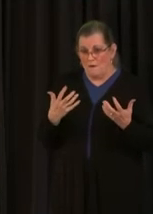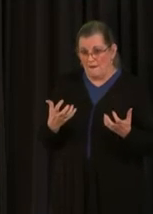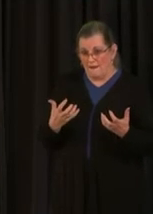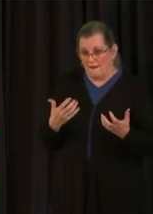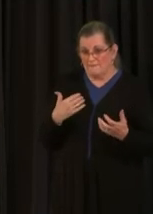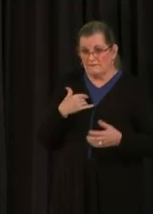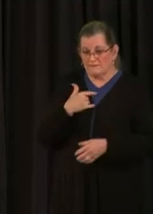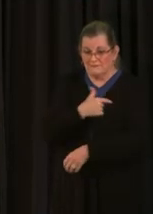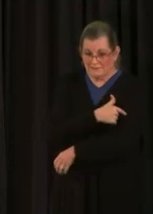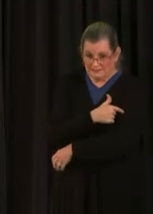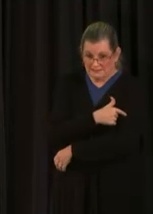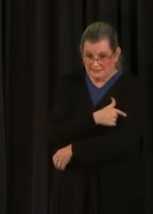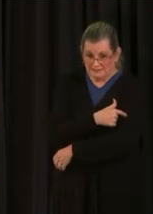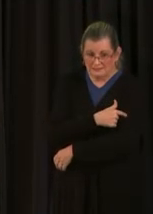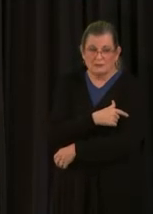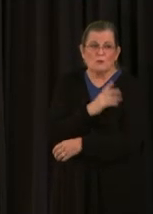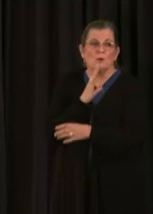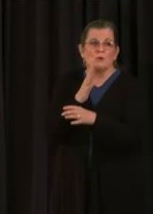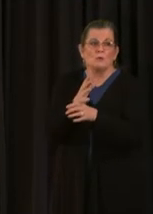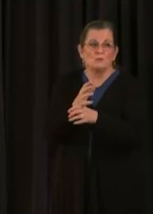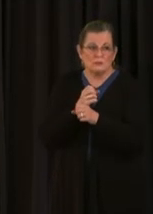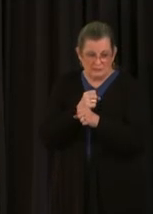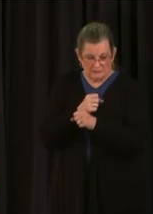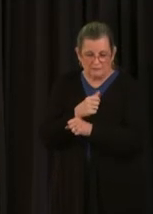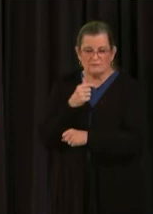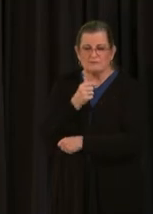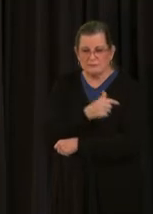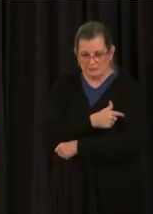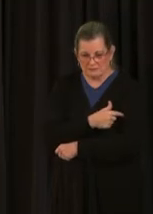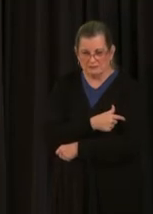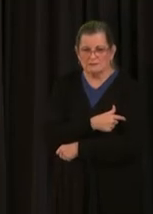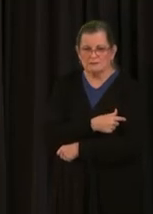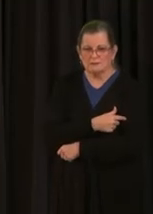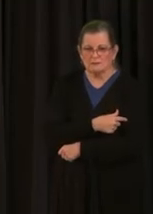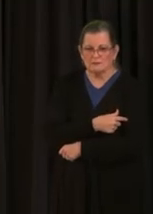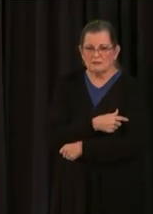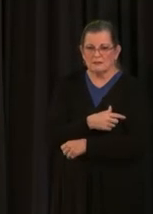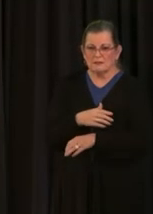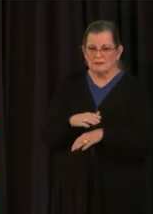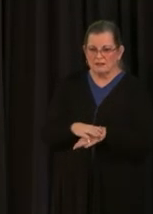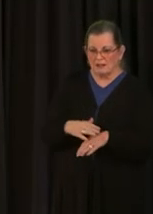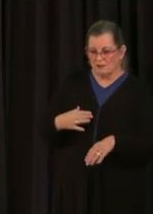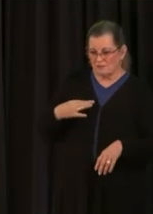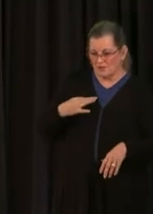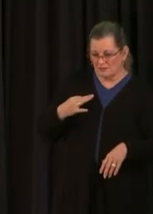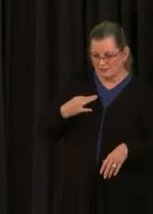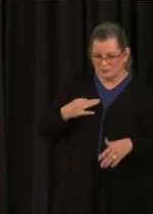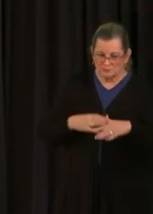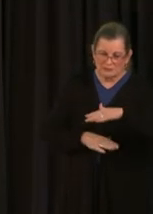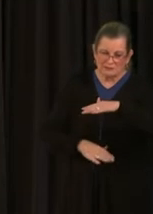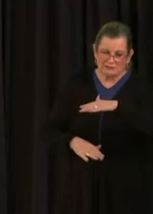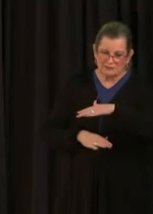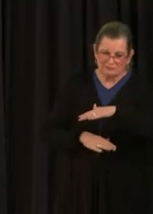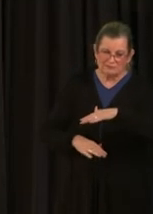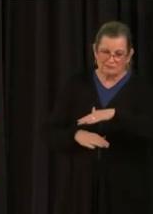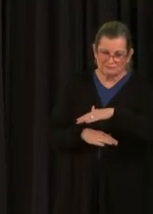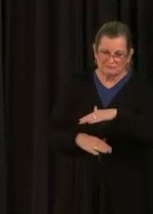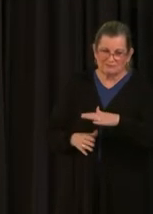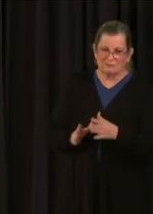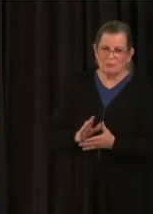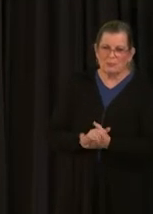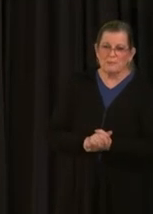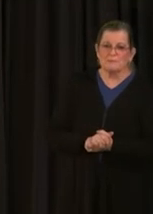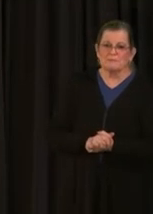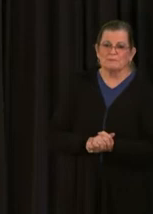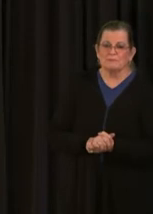every day, and by these means. Each bus is equipped with